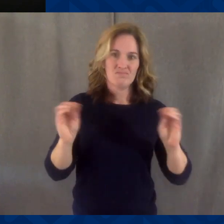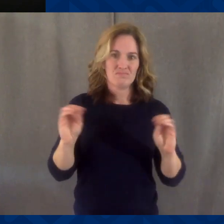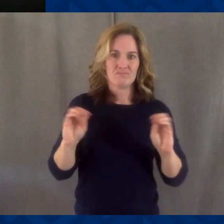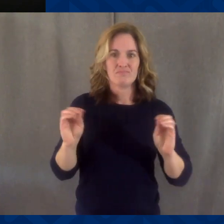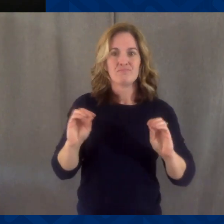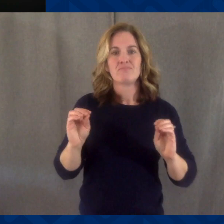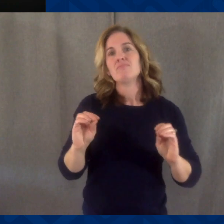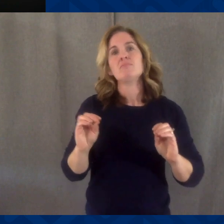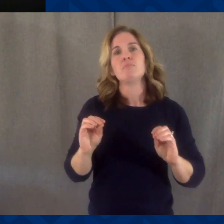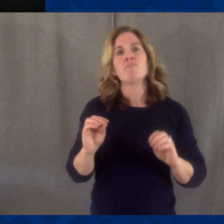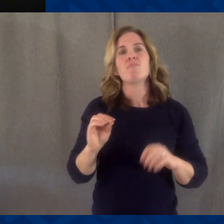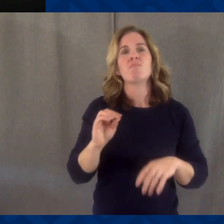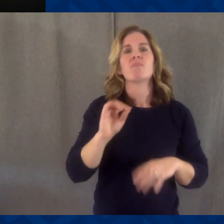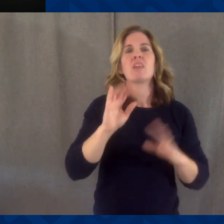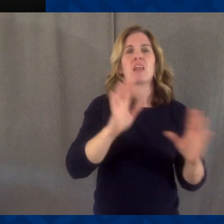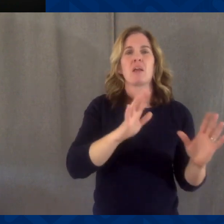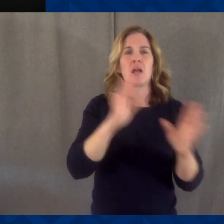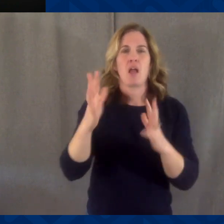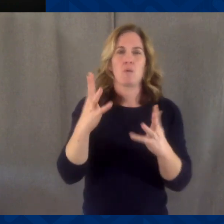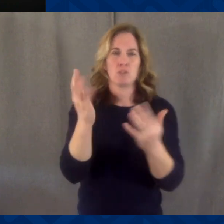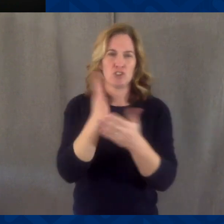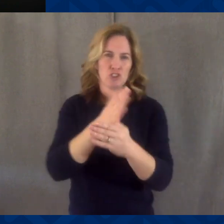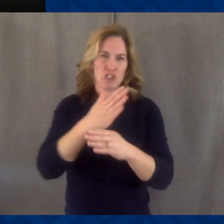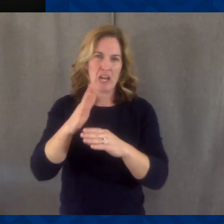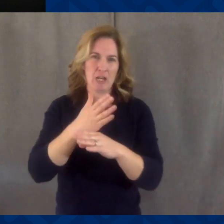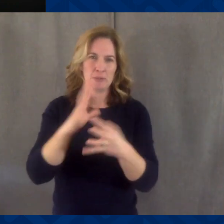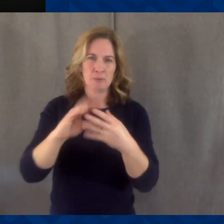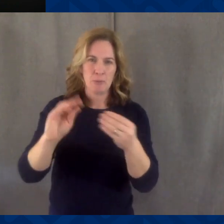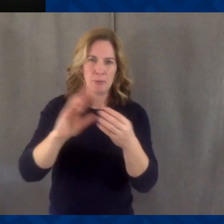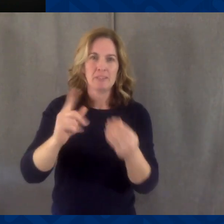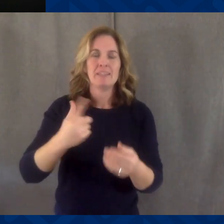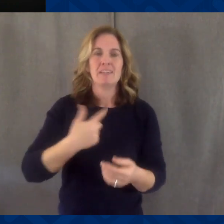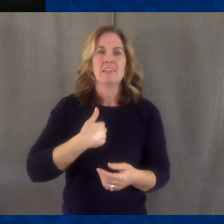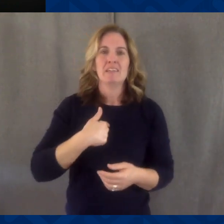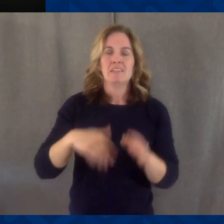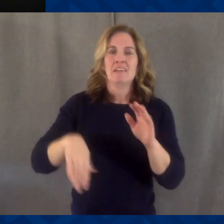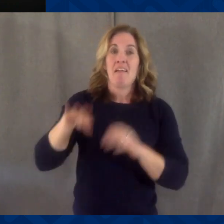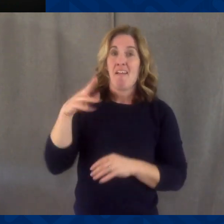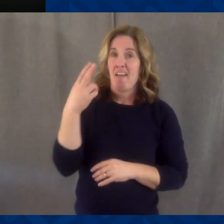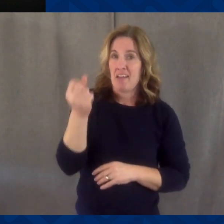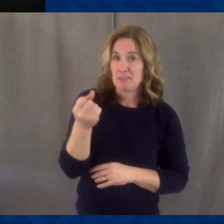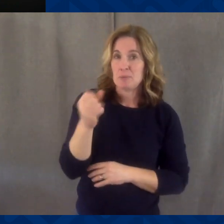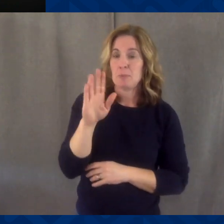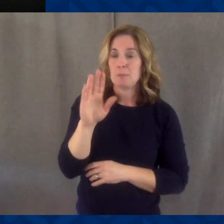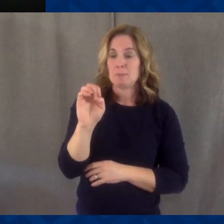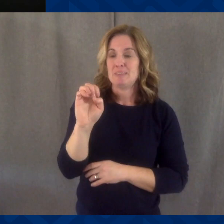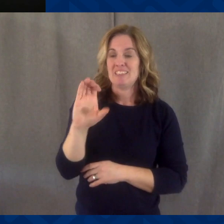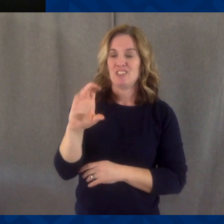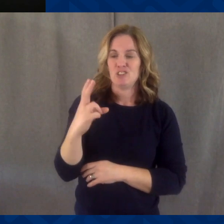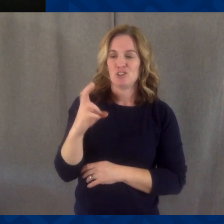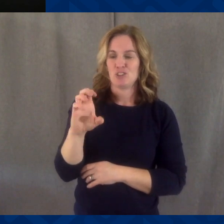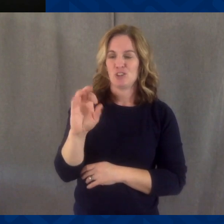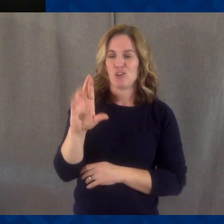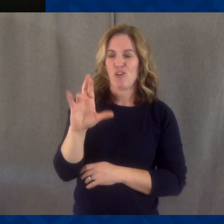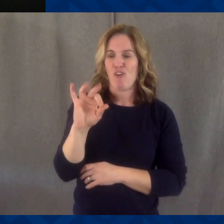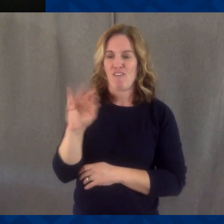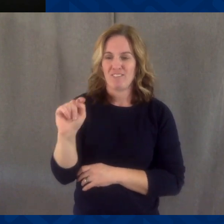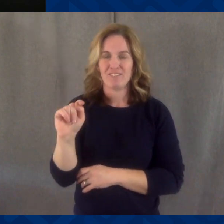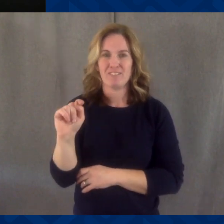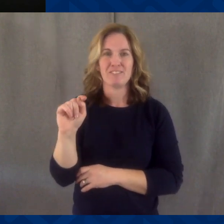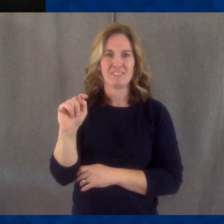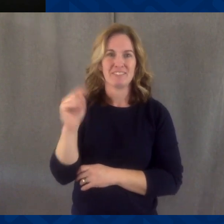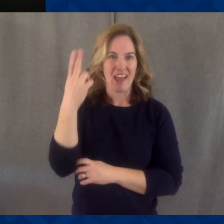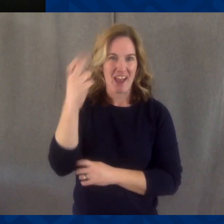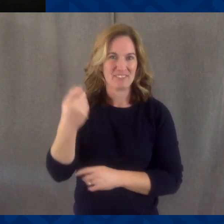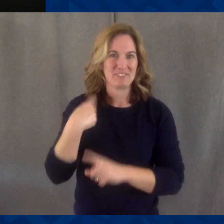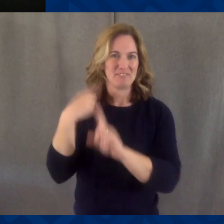you. I went to the mighty Beechcroft High School, the finest institution in Columbus. I'm a proud Columbus City